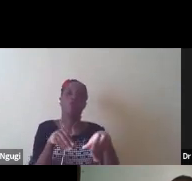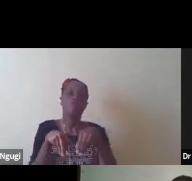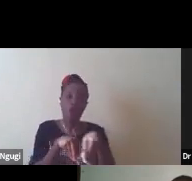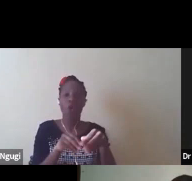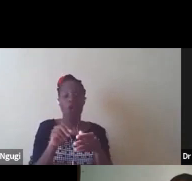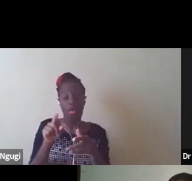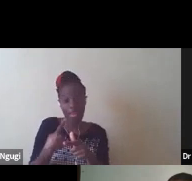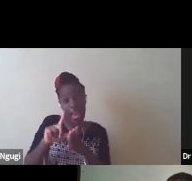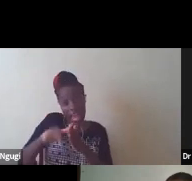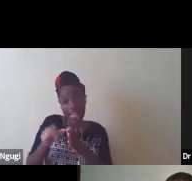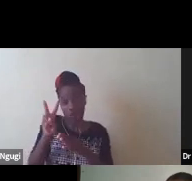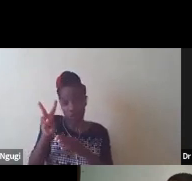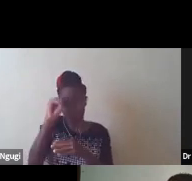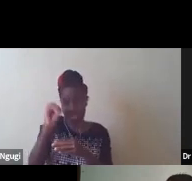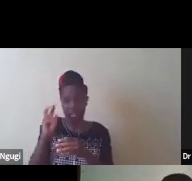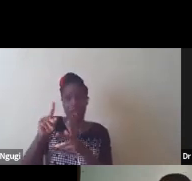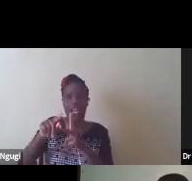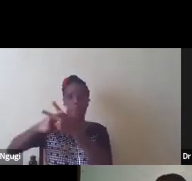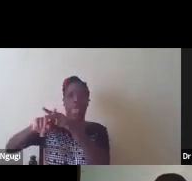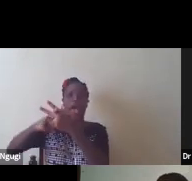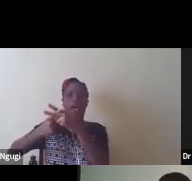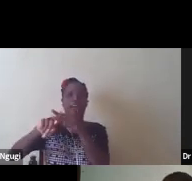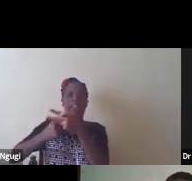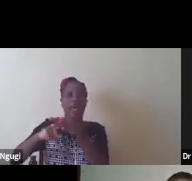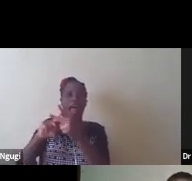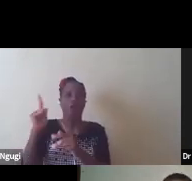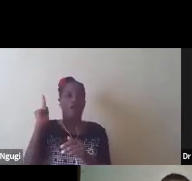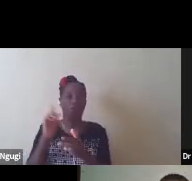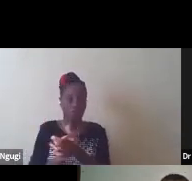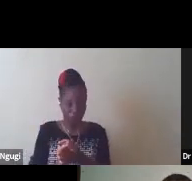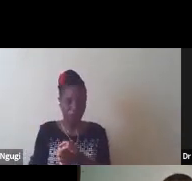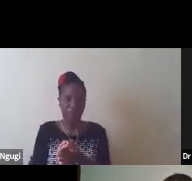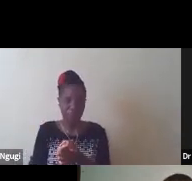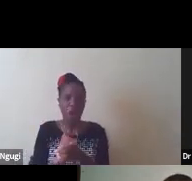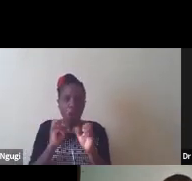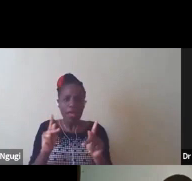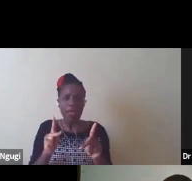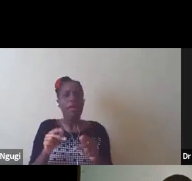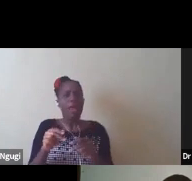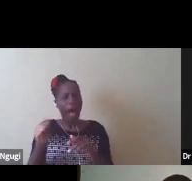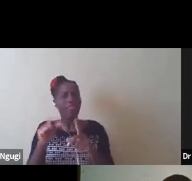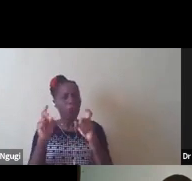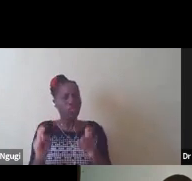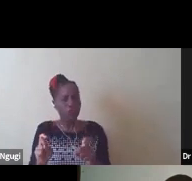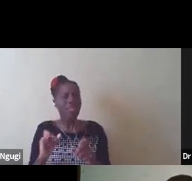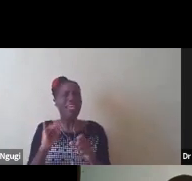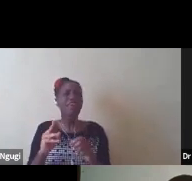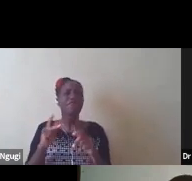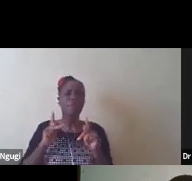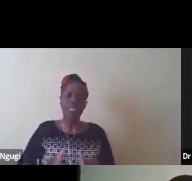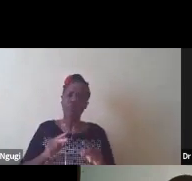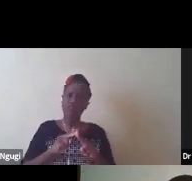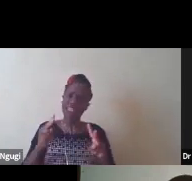there. But the other point that we are making, that if a patient is severely disordered and does not want to cooperate, what we